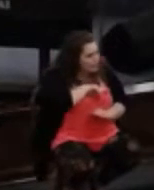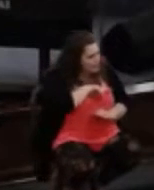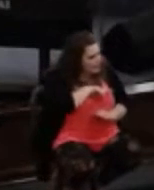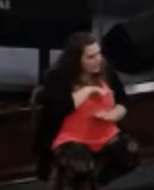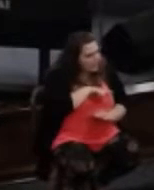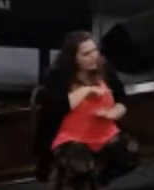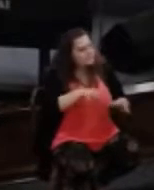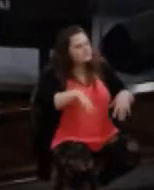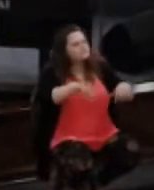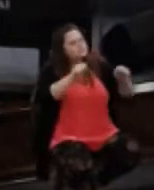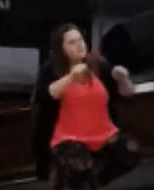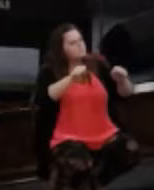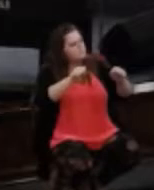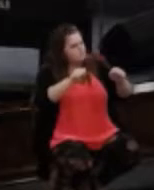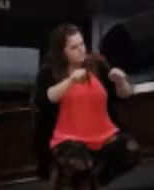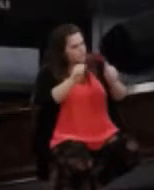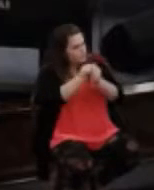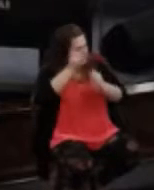receive adoption to sonship.